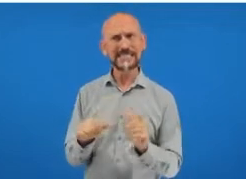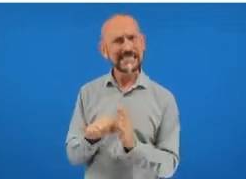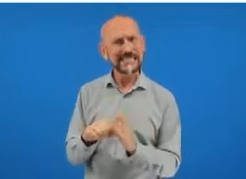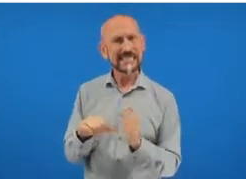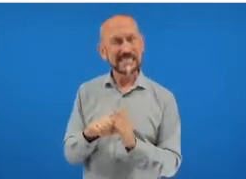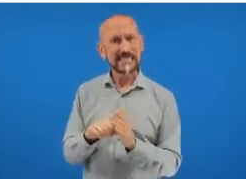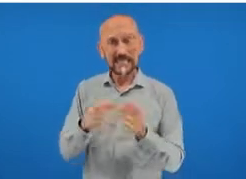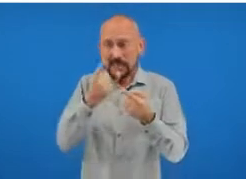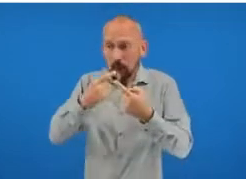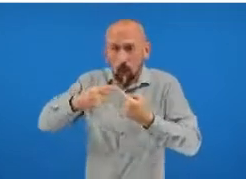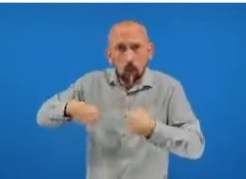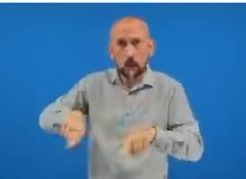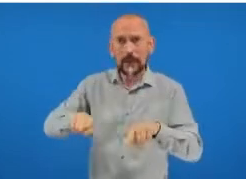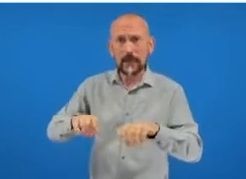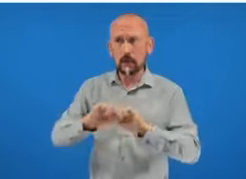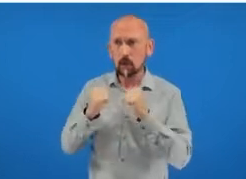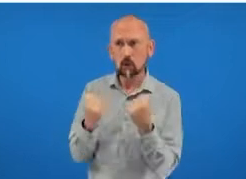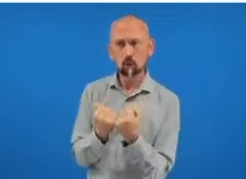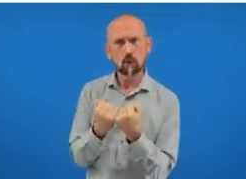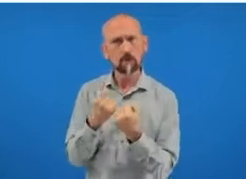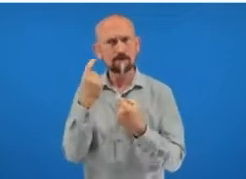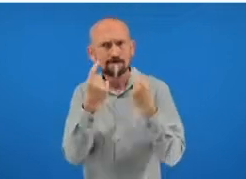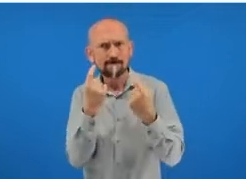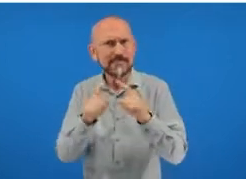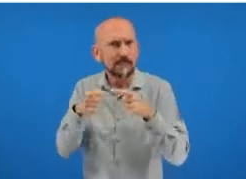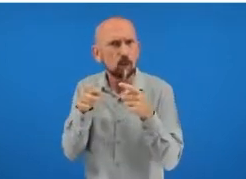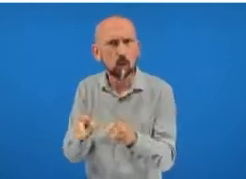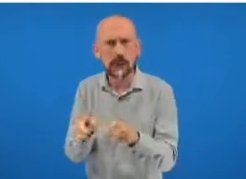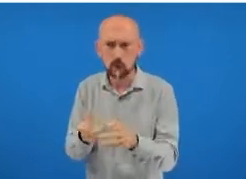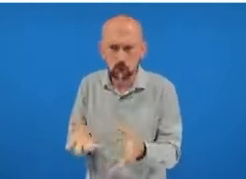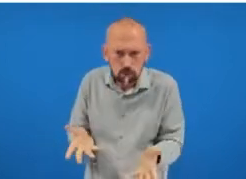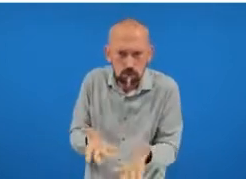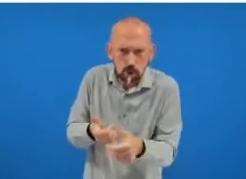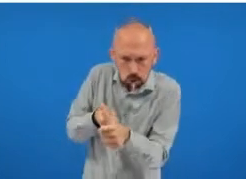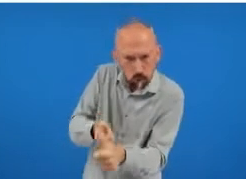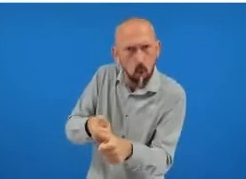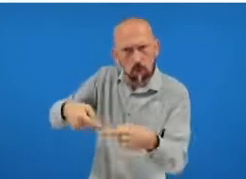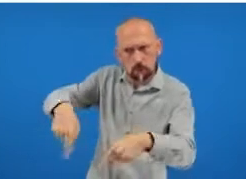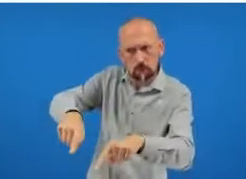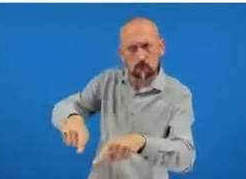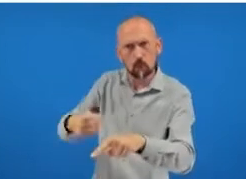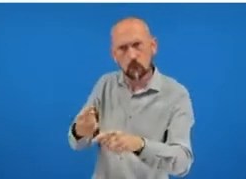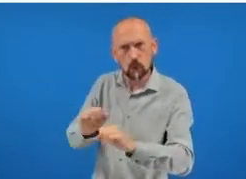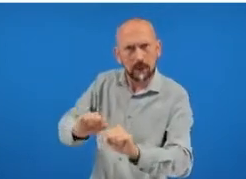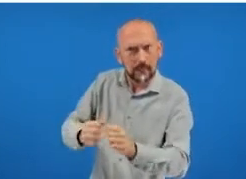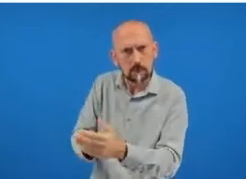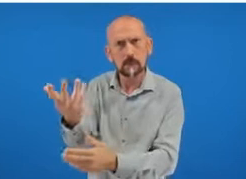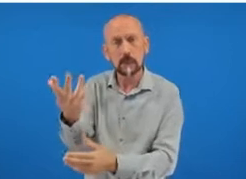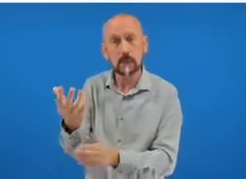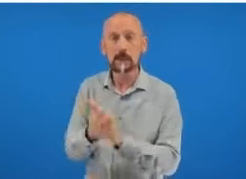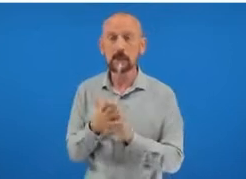as a group that might move things forward for that group. So really take everyone on a journey